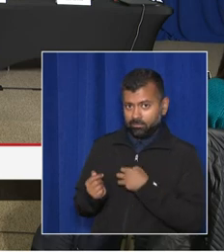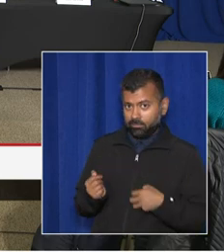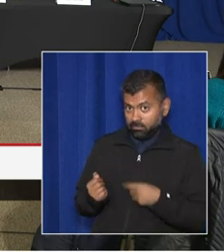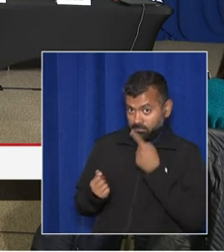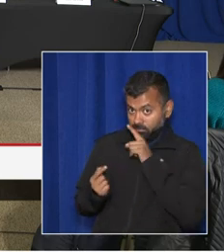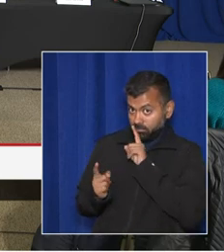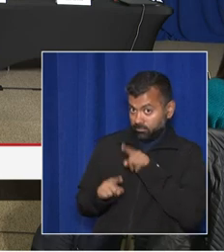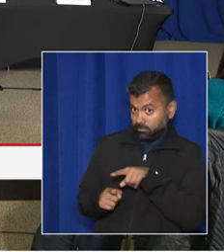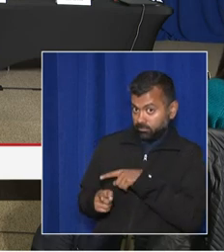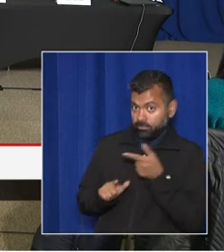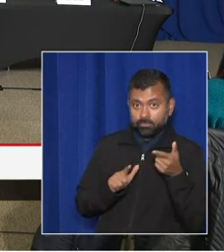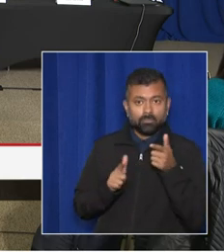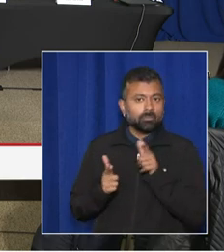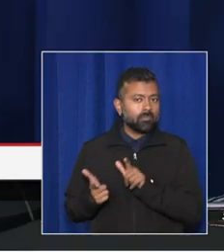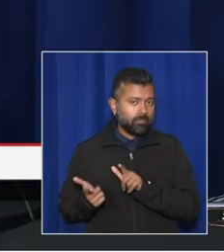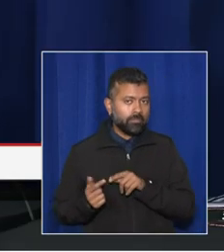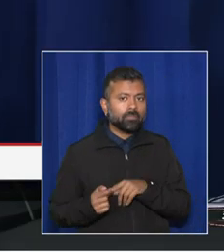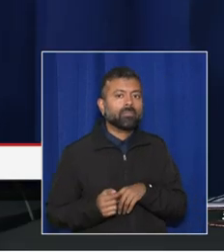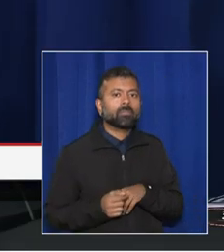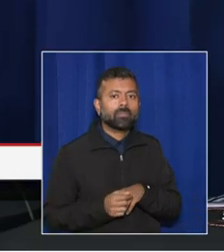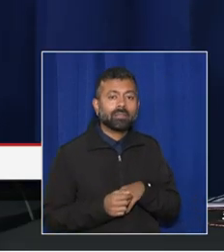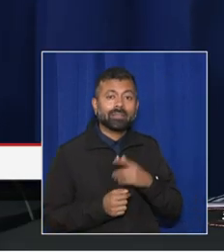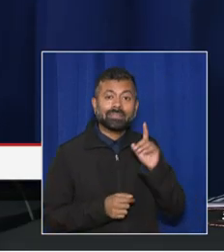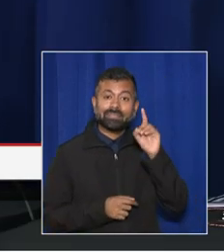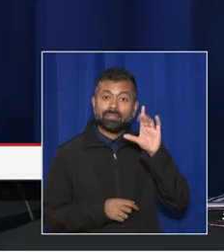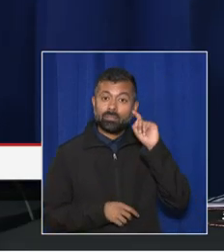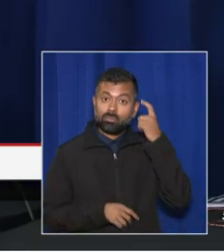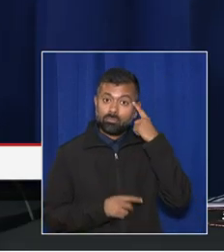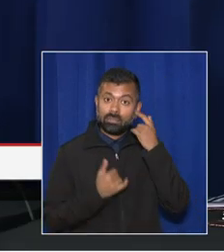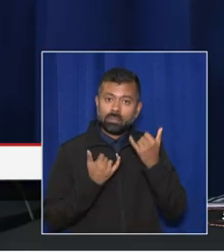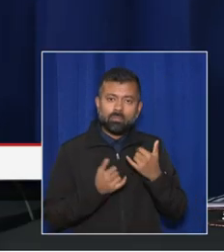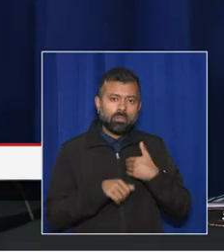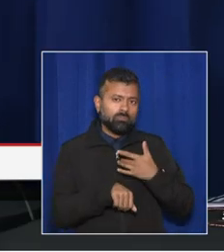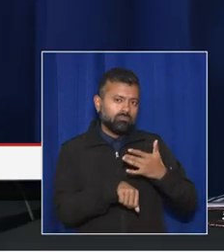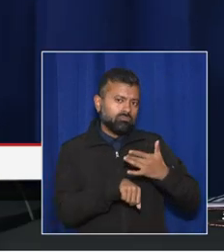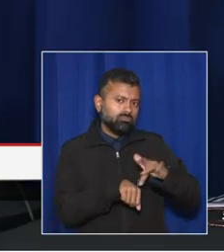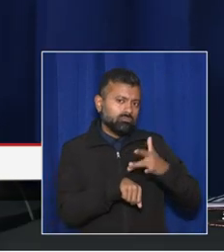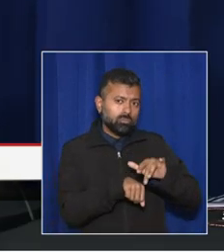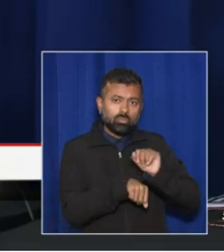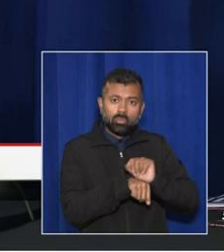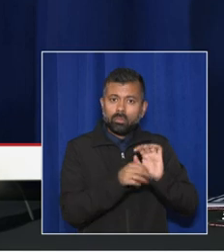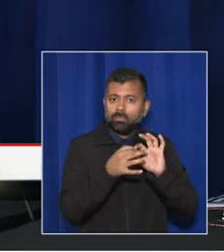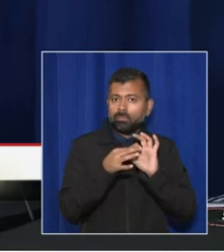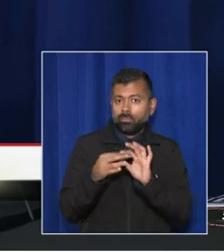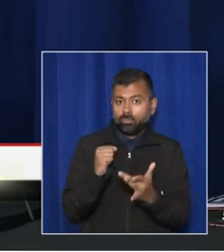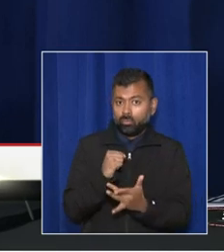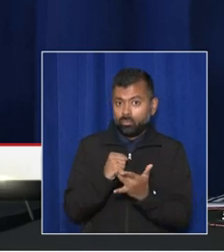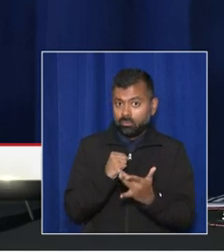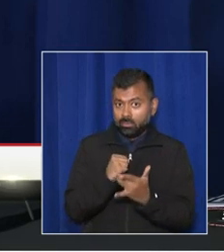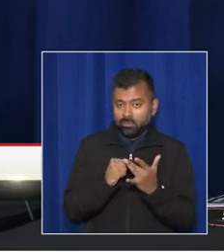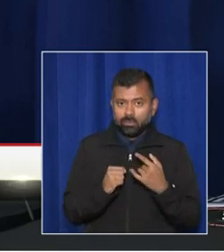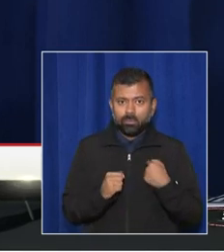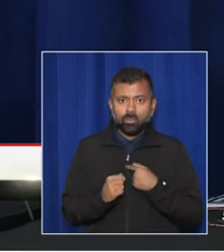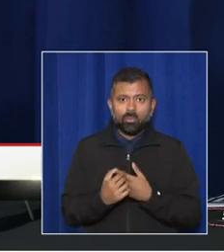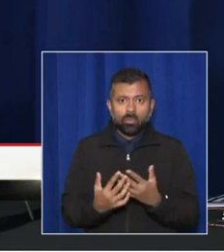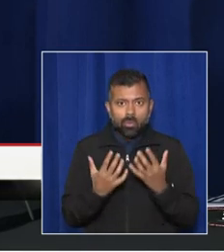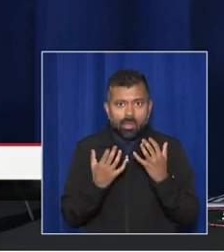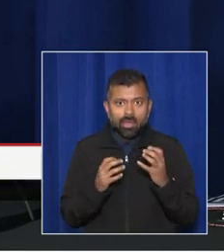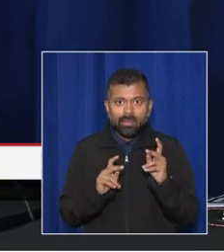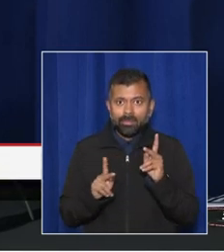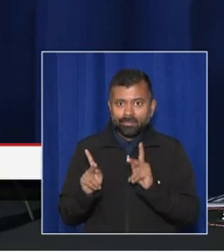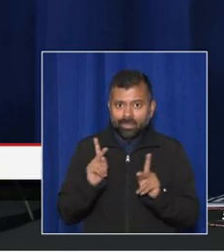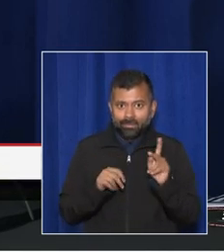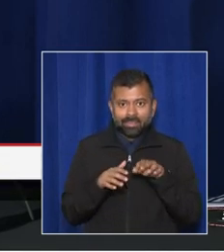vacancies, particularly in the technology community. And so we definitely want to make sure that people have access